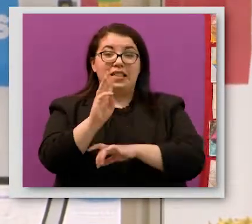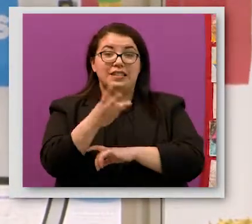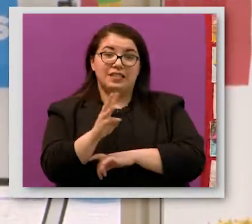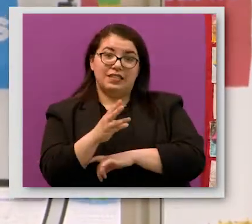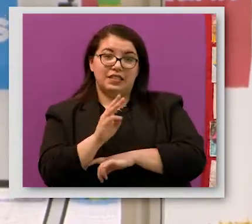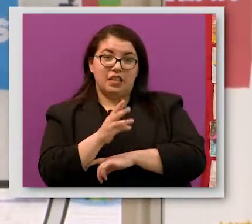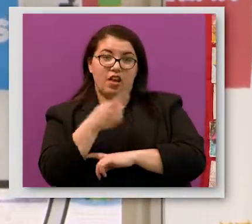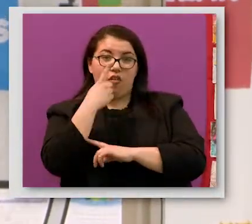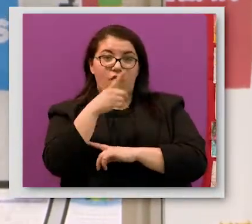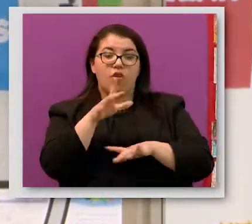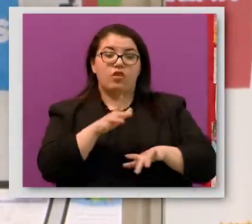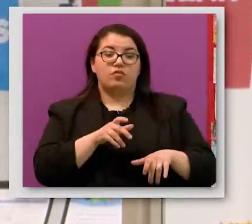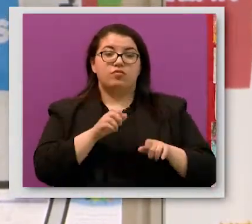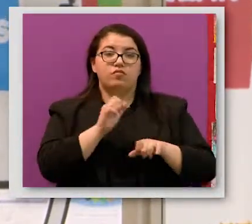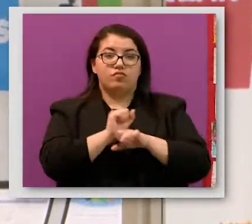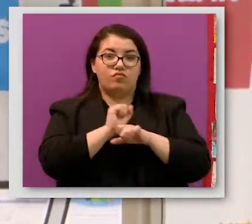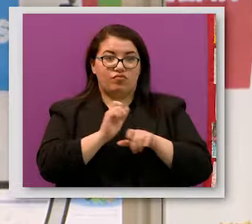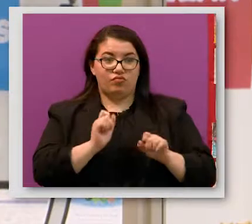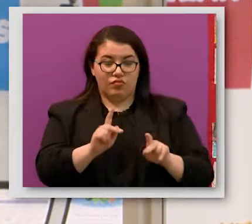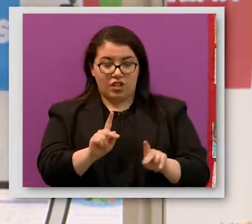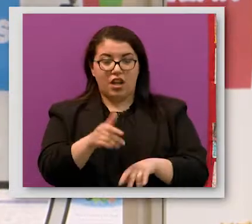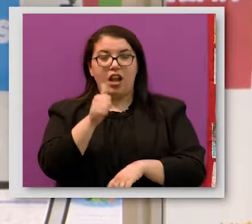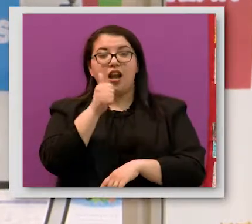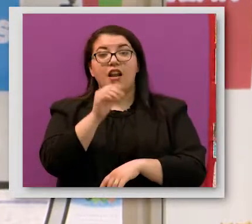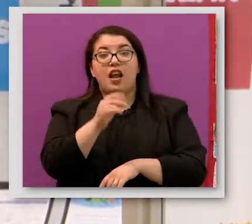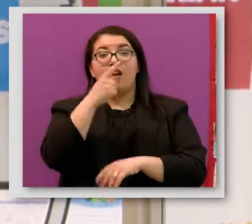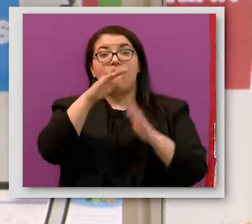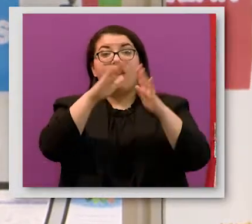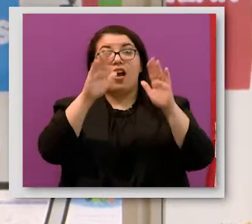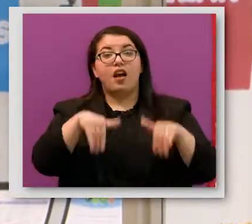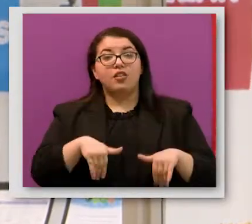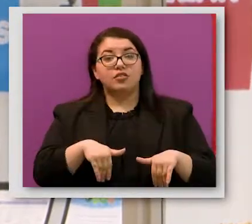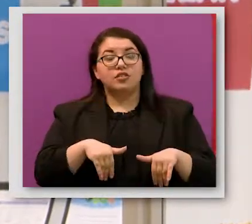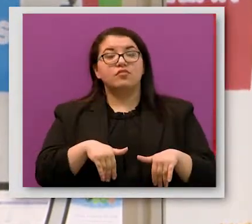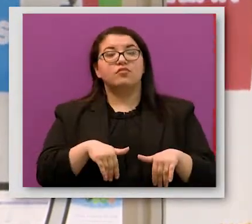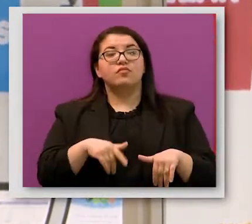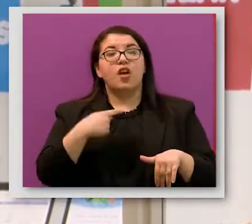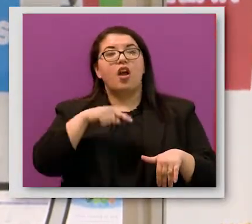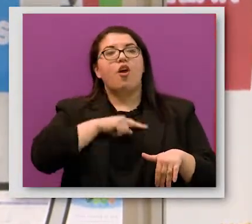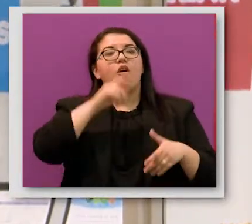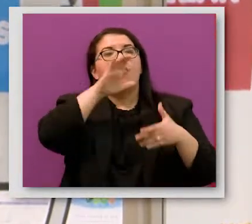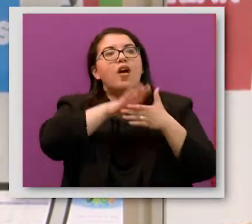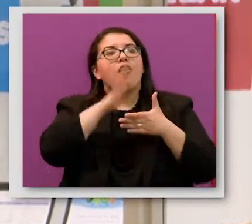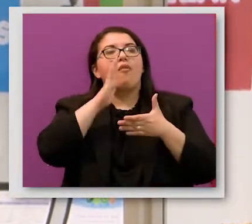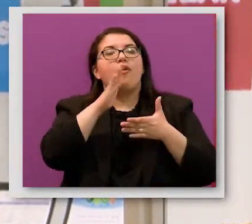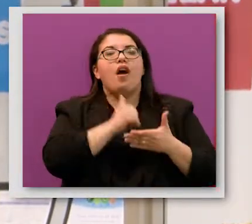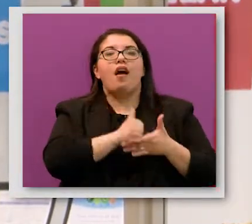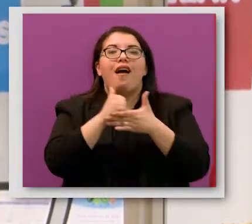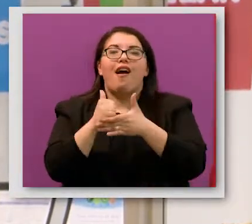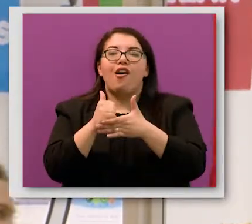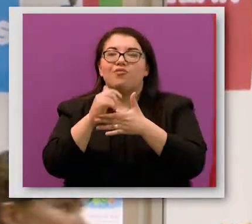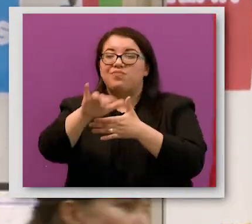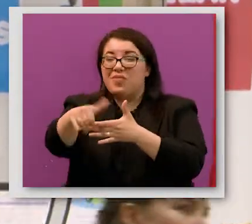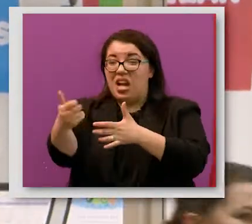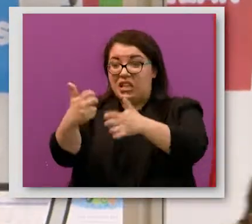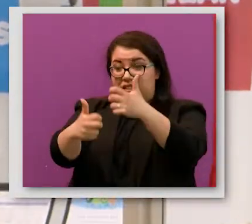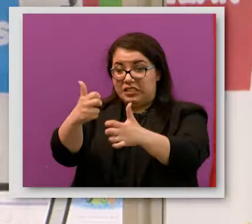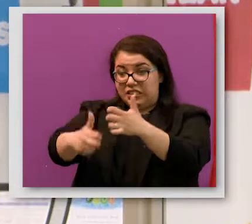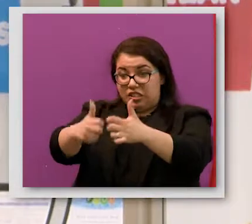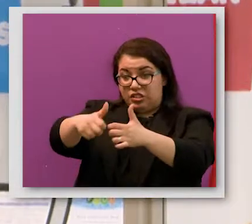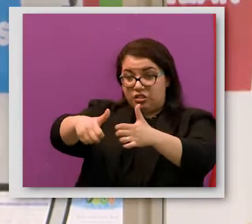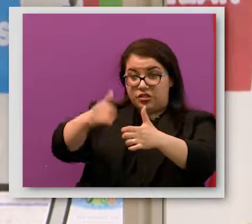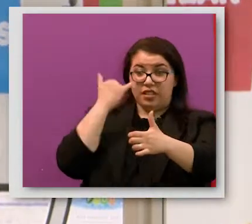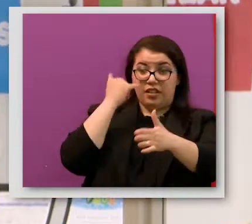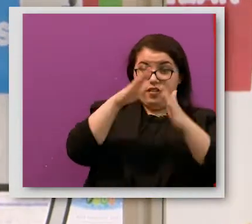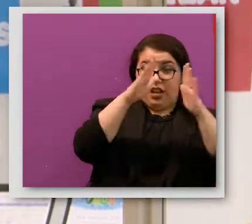jobs and economic opportunity, $19 for housing, because we believe that will help address a lot of the other priorities here on